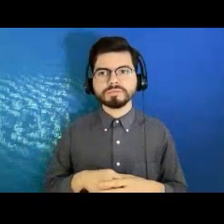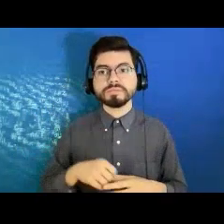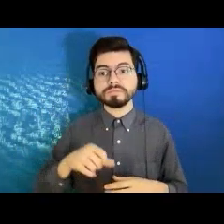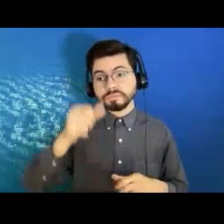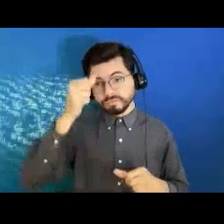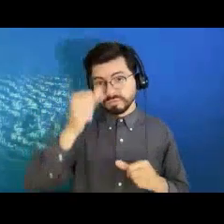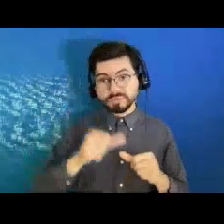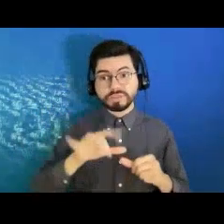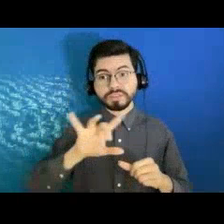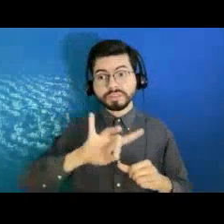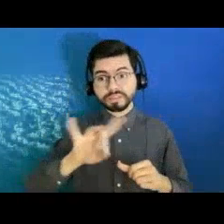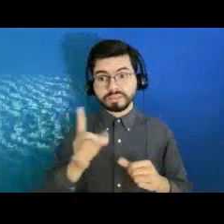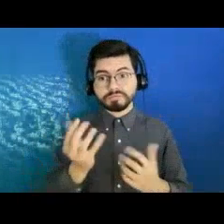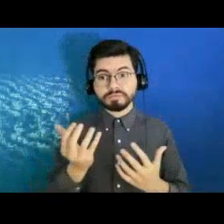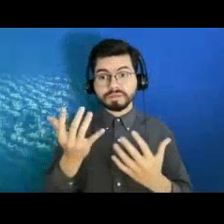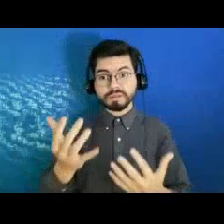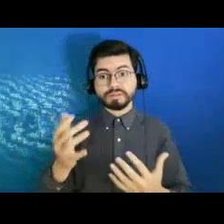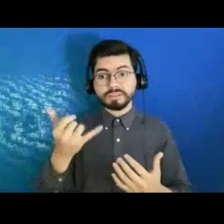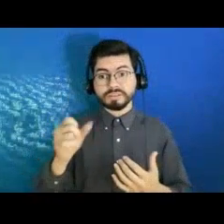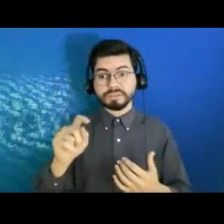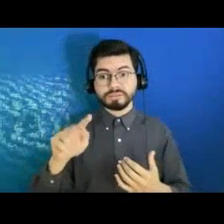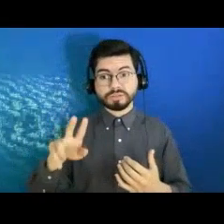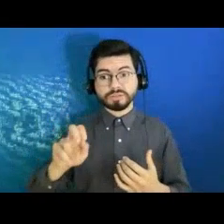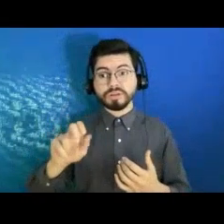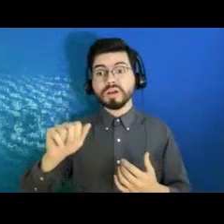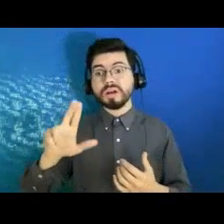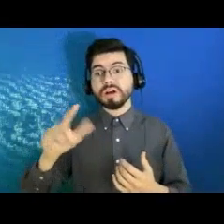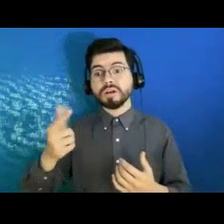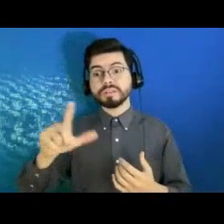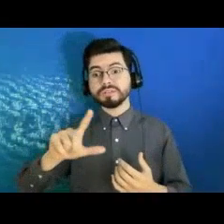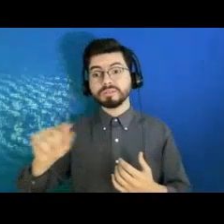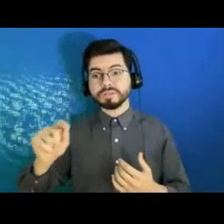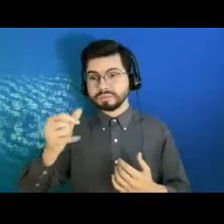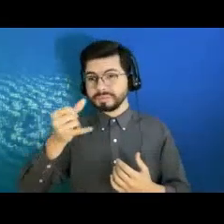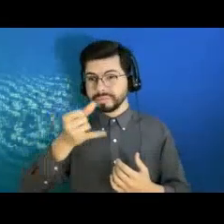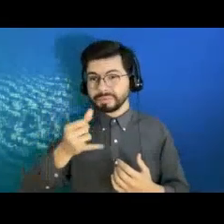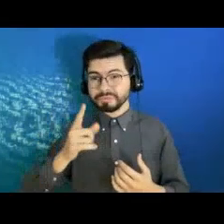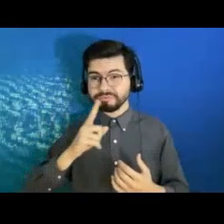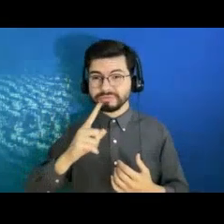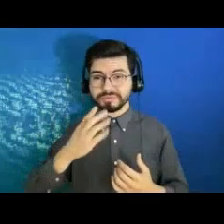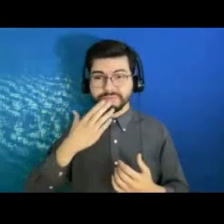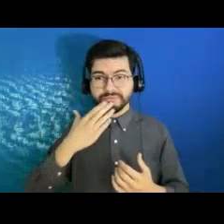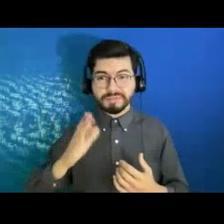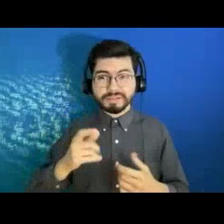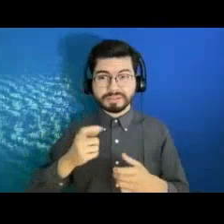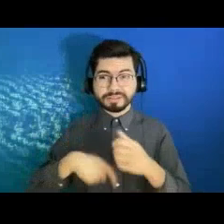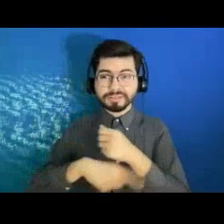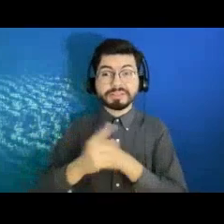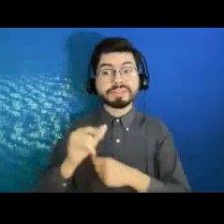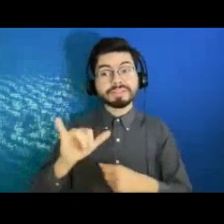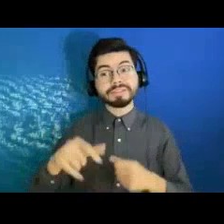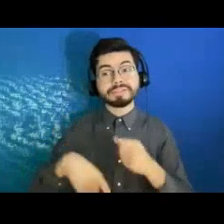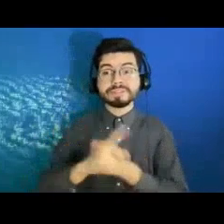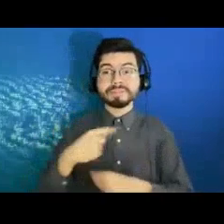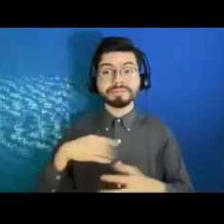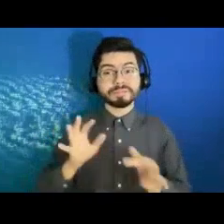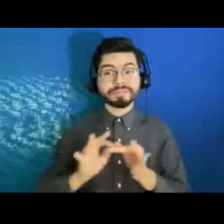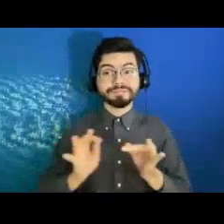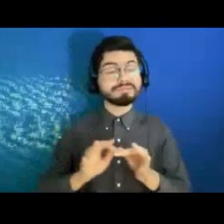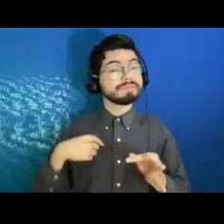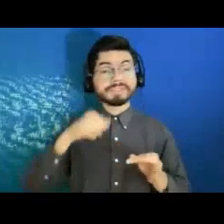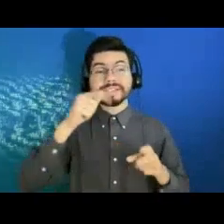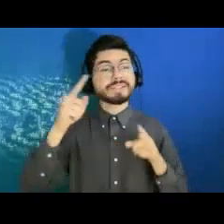in Yellowstone, where August 20th is the witching day. And the day I famously just joke that I'm calling in sick because